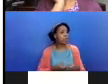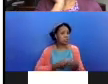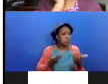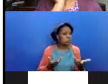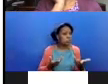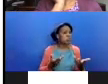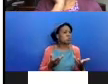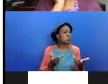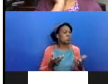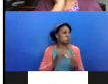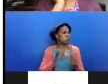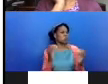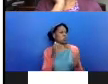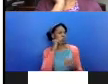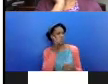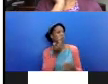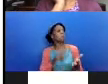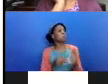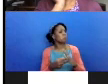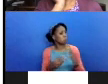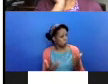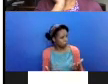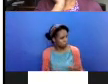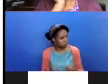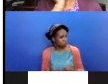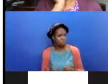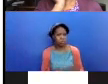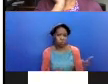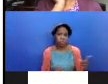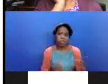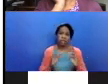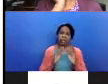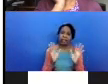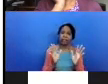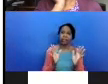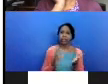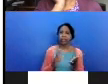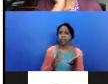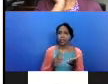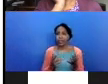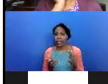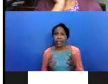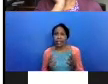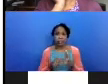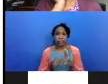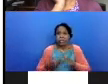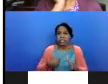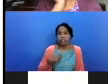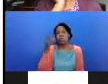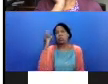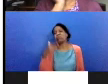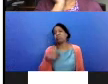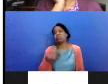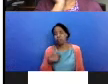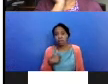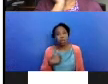you? And the guys are usually pretty clear about that. Oh, that I'm not, that I'm a monster or something. Oh yeah, so what would it